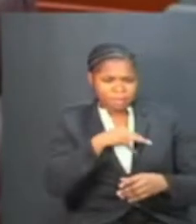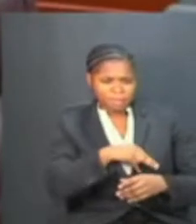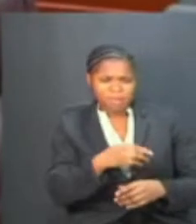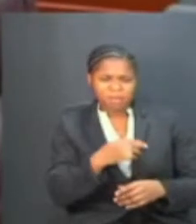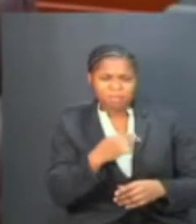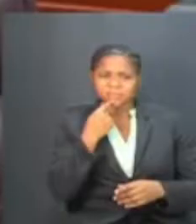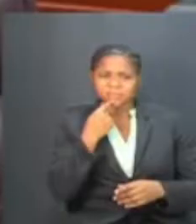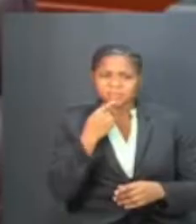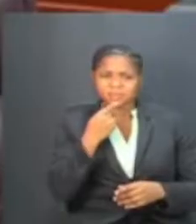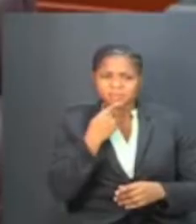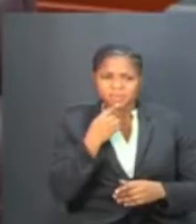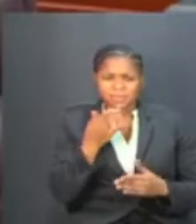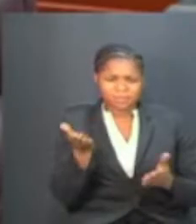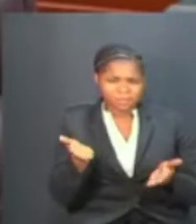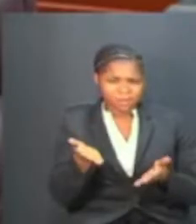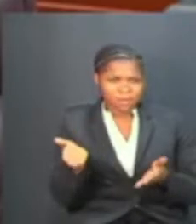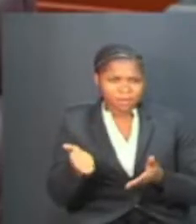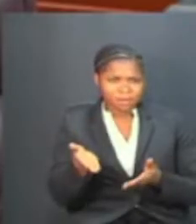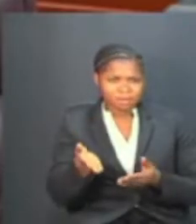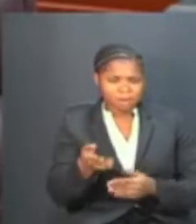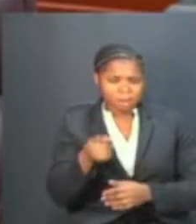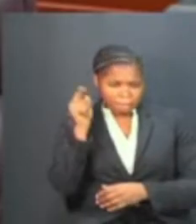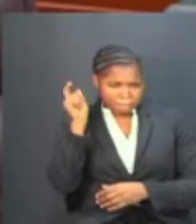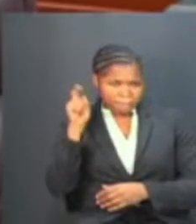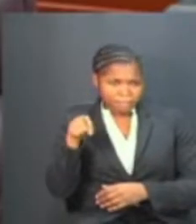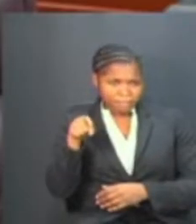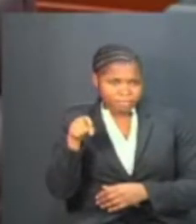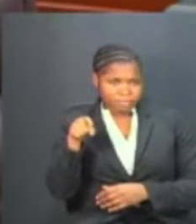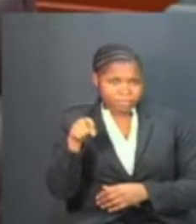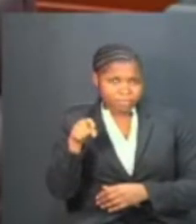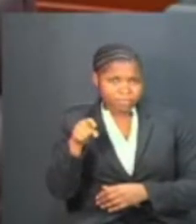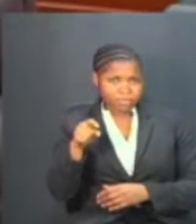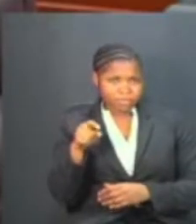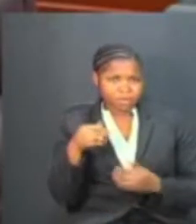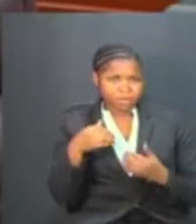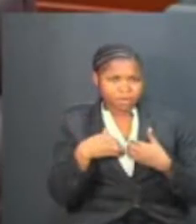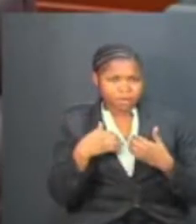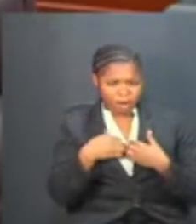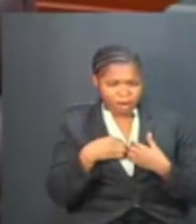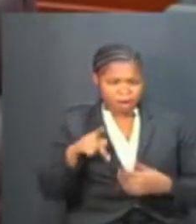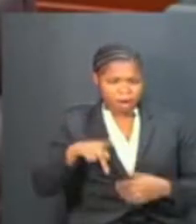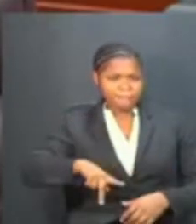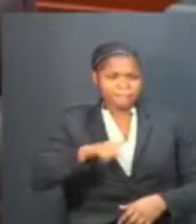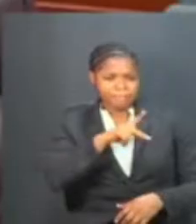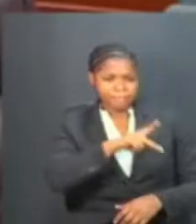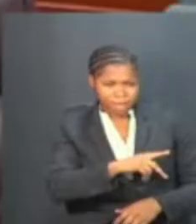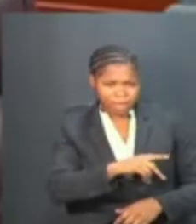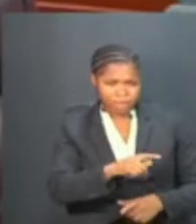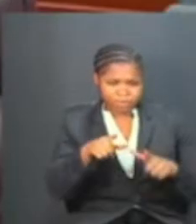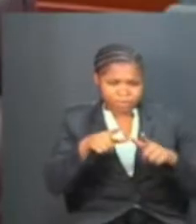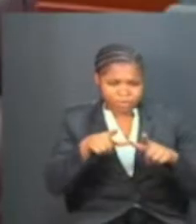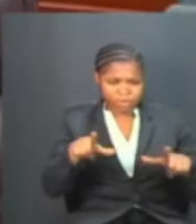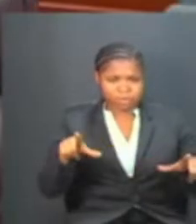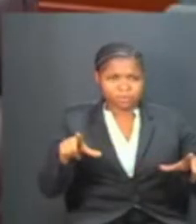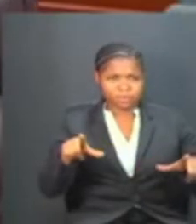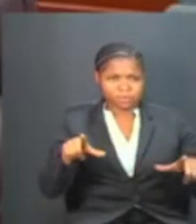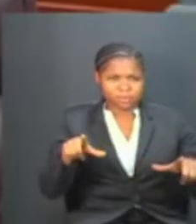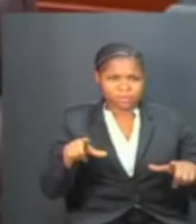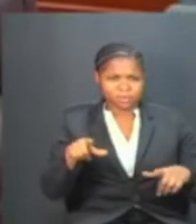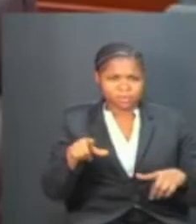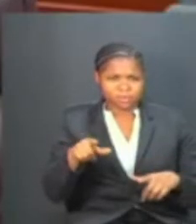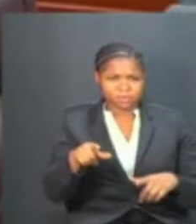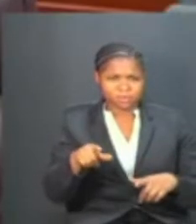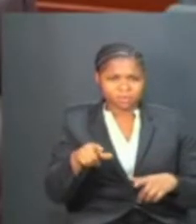must, as much as possible, contain parliamentary language. Mr. Speaker, to refer to the maker of